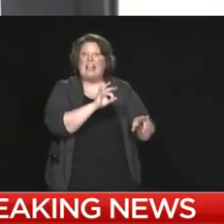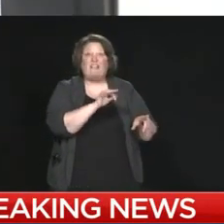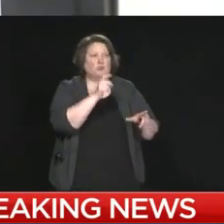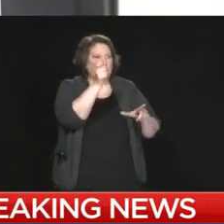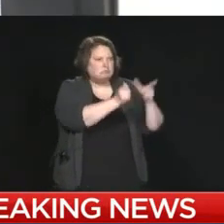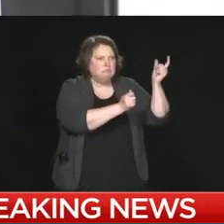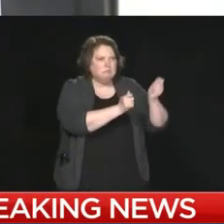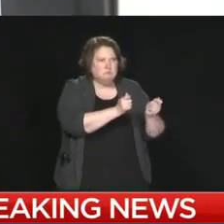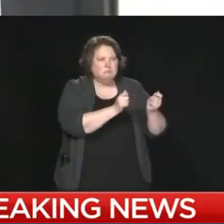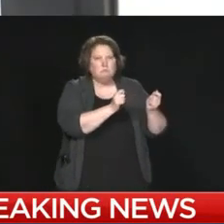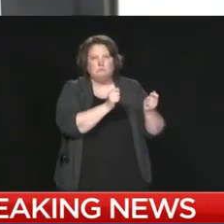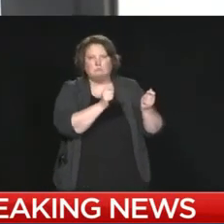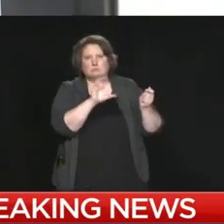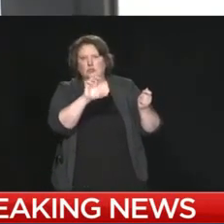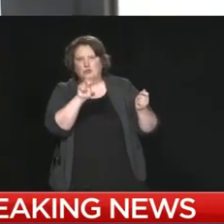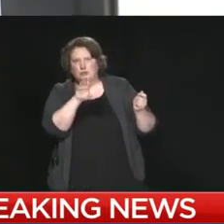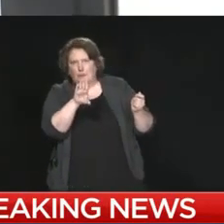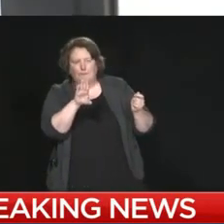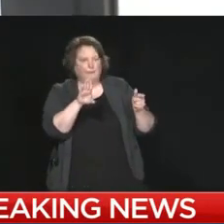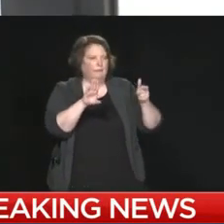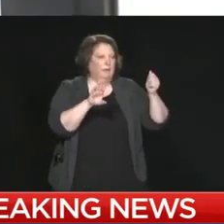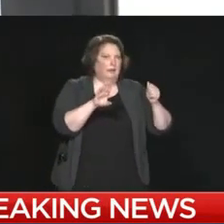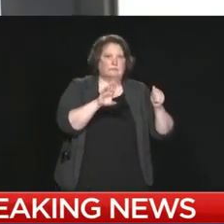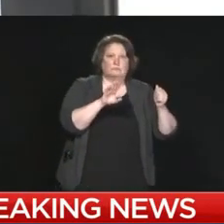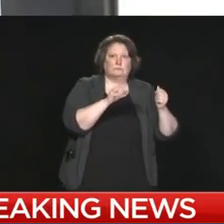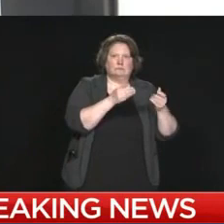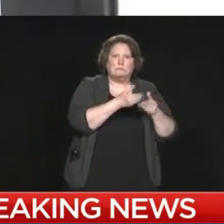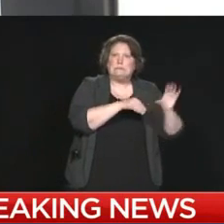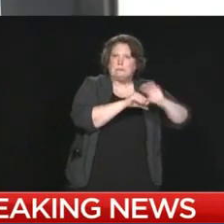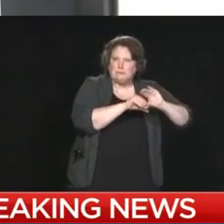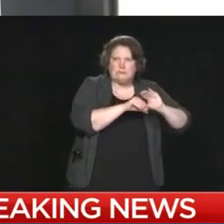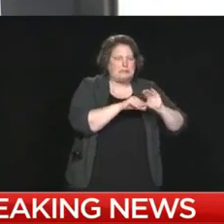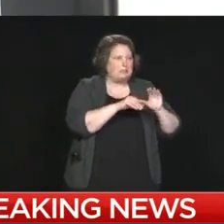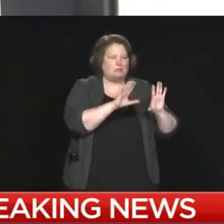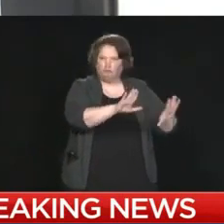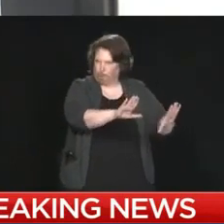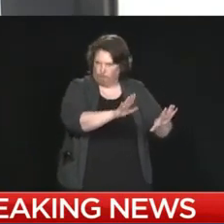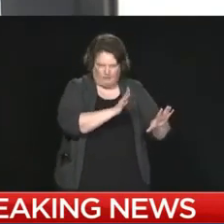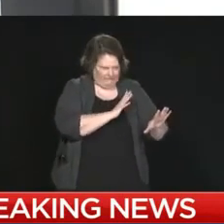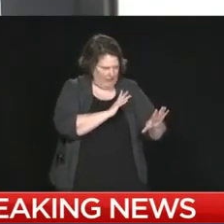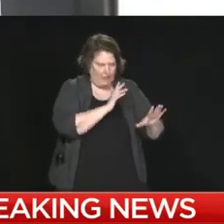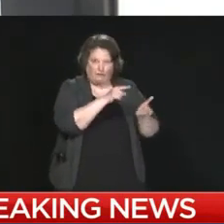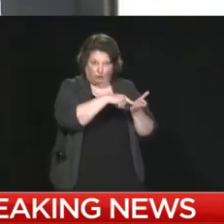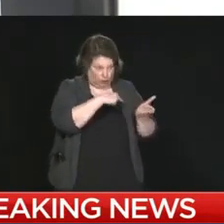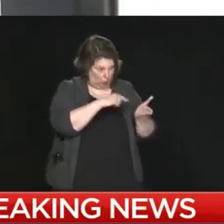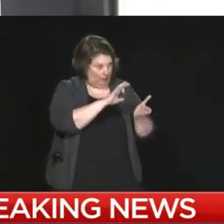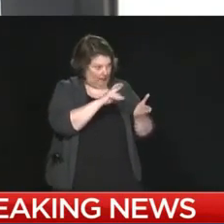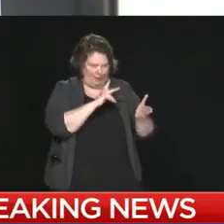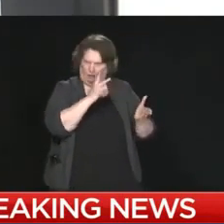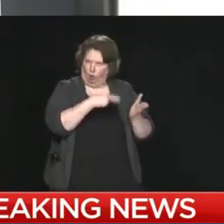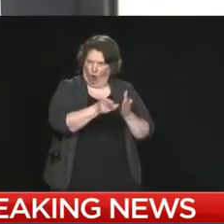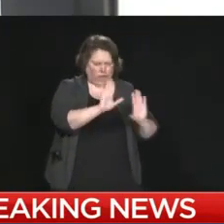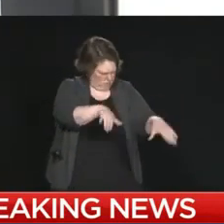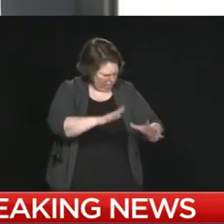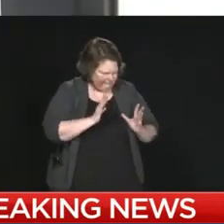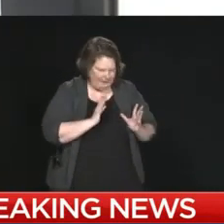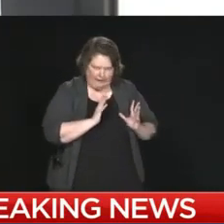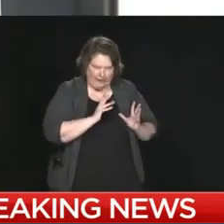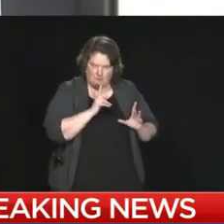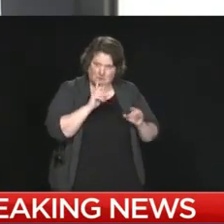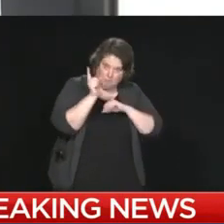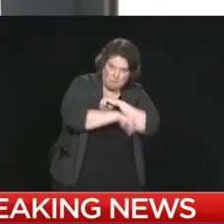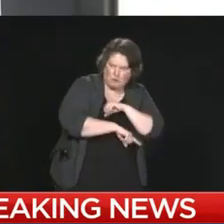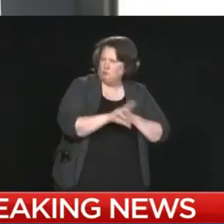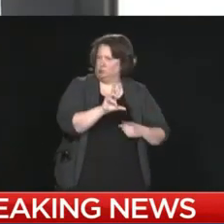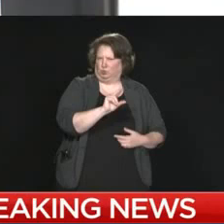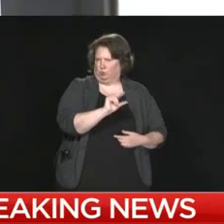wage subsidy and the response benefit, for example. And there's no harm, no foul on that if it's an honest mistake. But